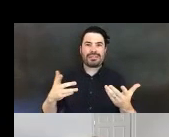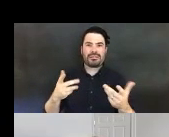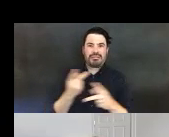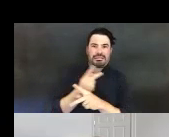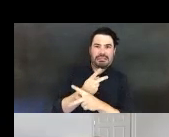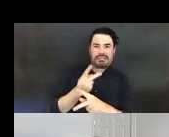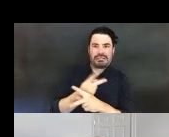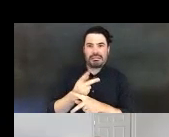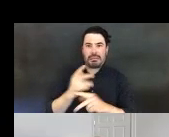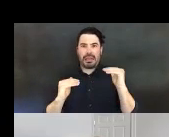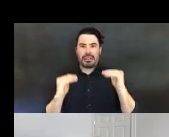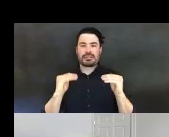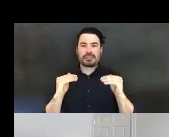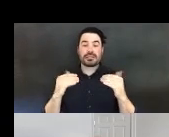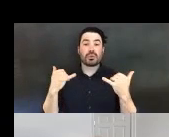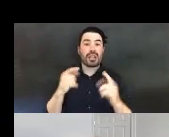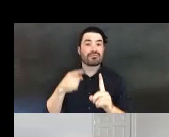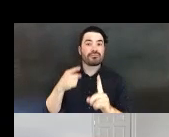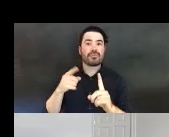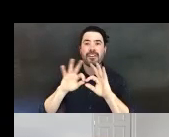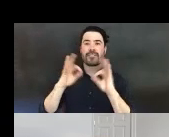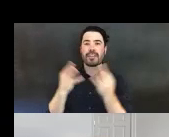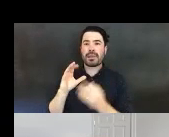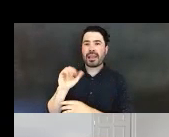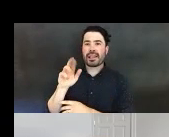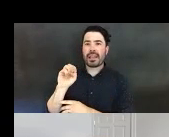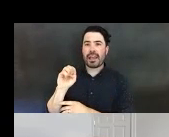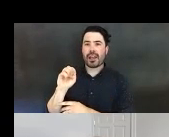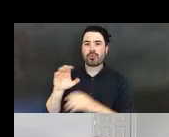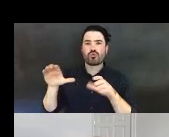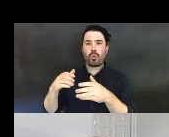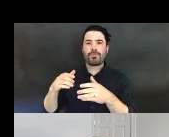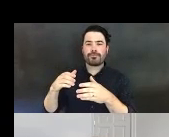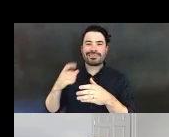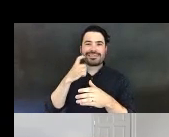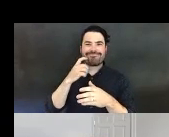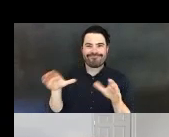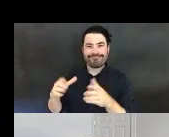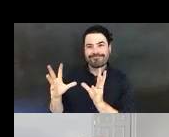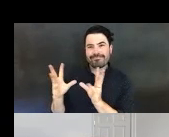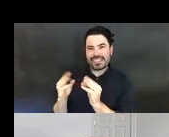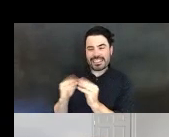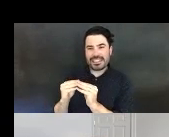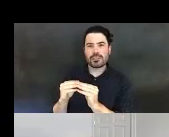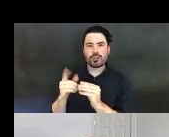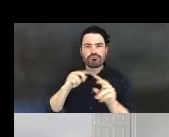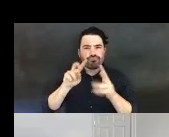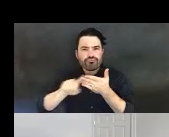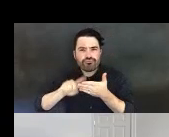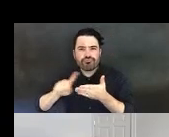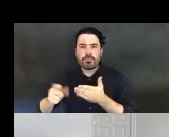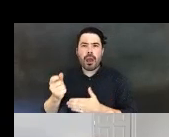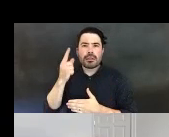today's agenda is the Family Care Task Force, which was recently convened to better understand the specific needs of our